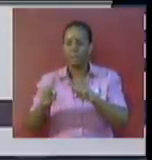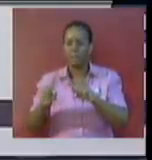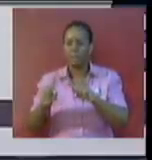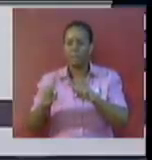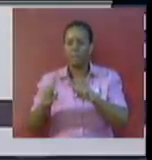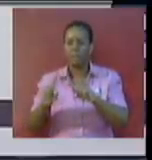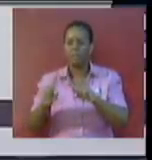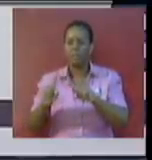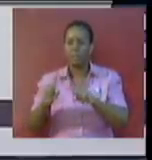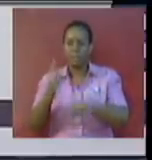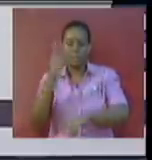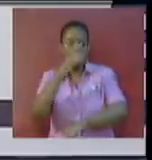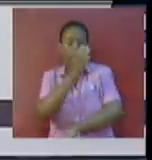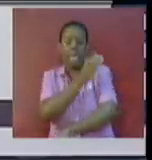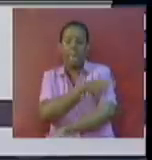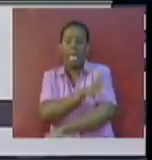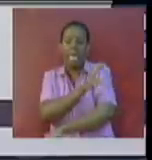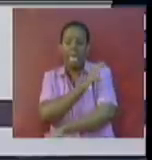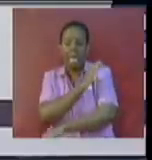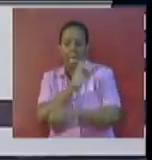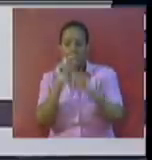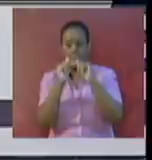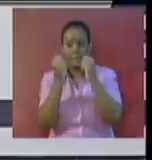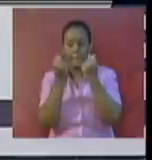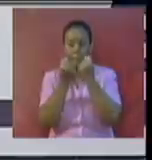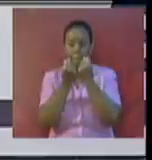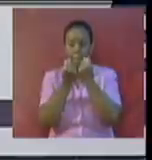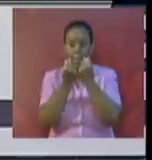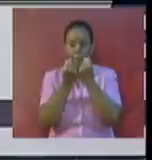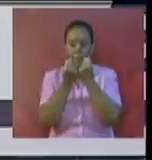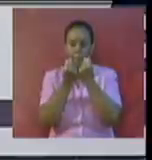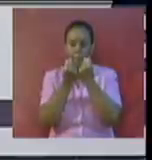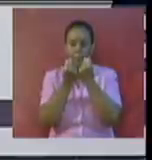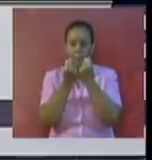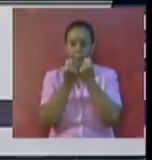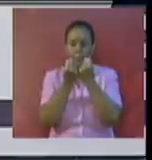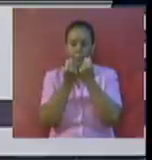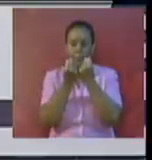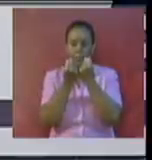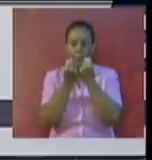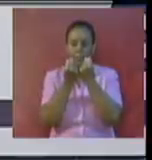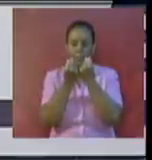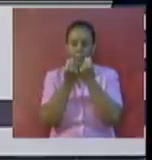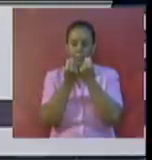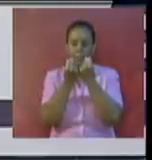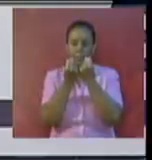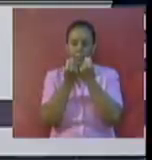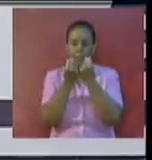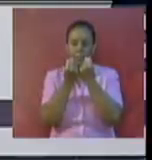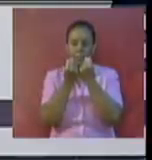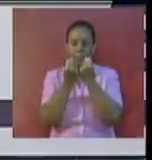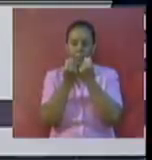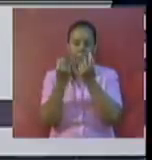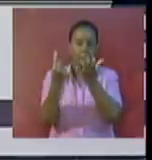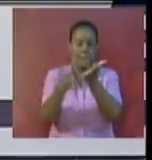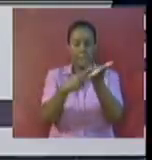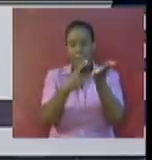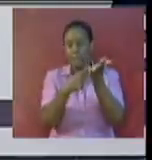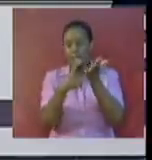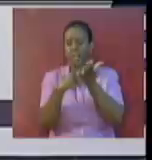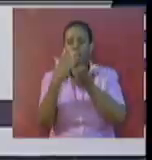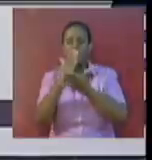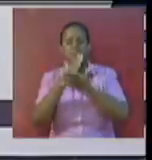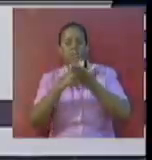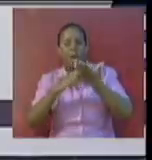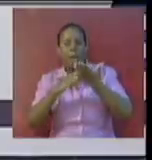team, we have been engaged in and participating in several things which is expecting